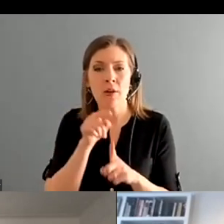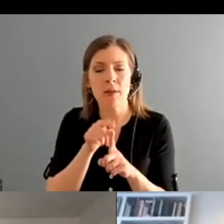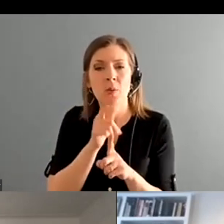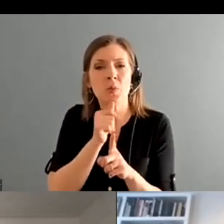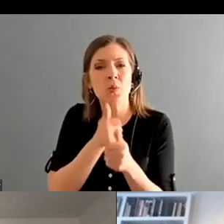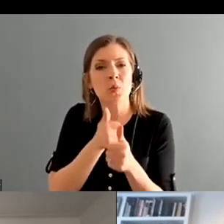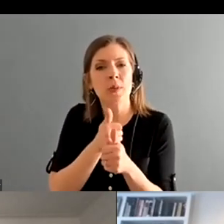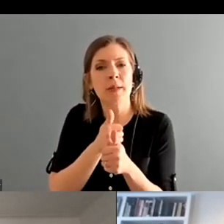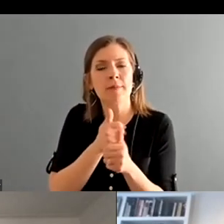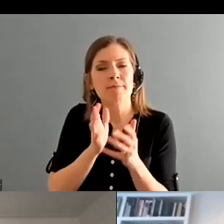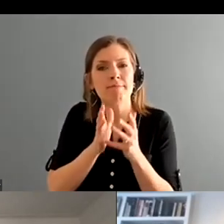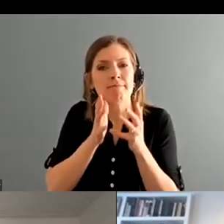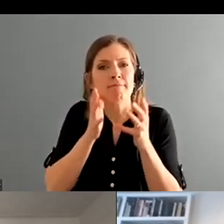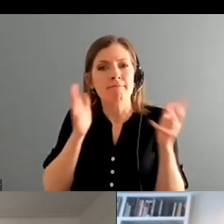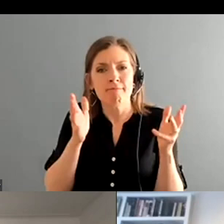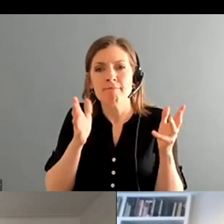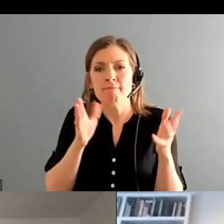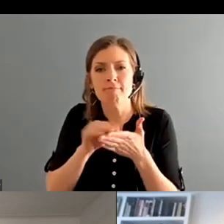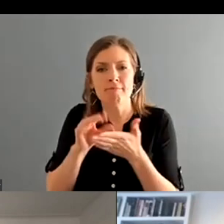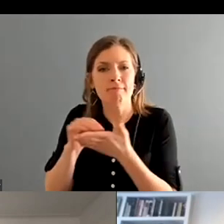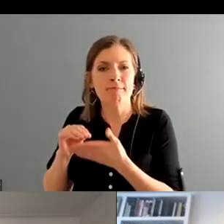was immensely well-versed in